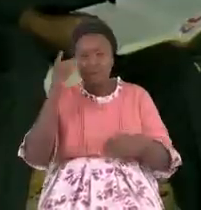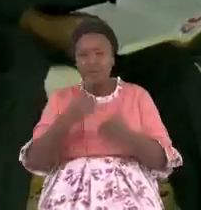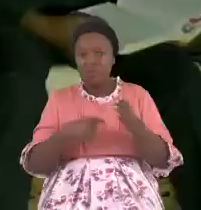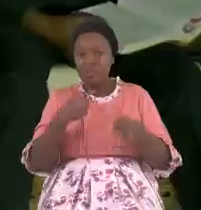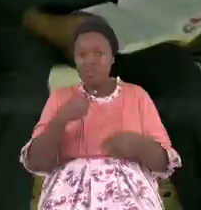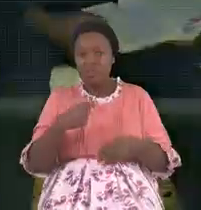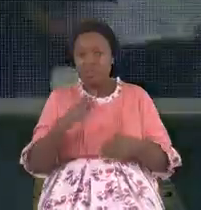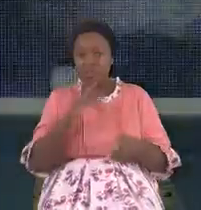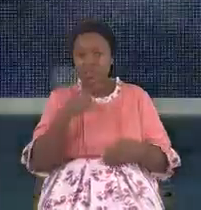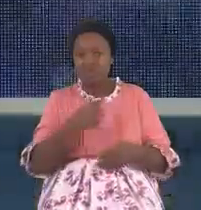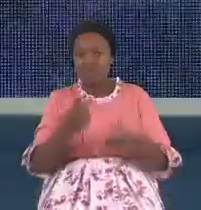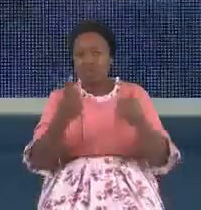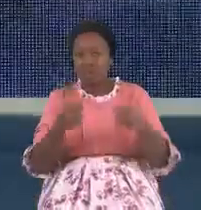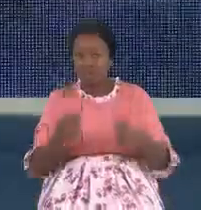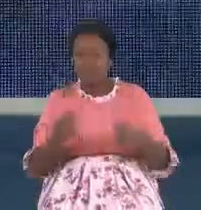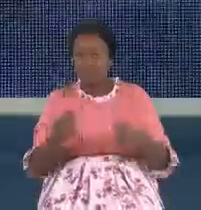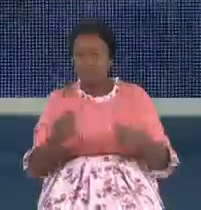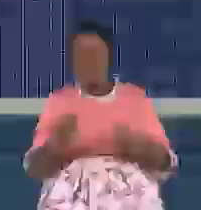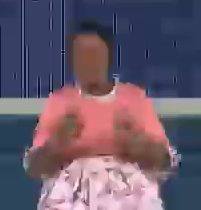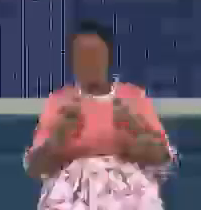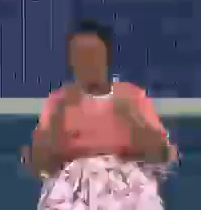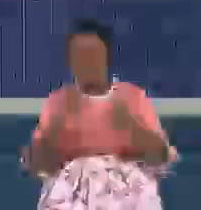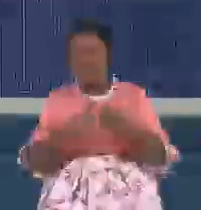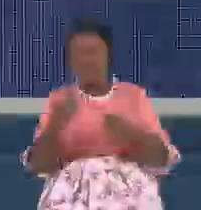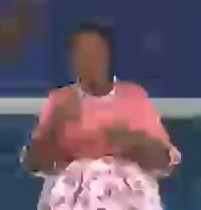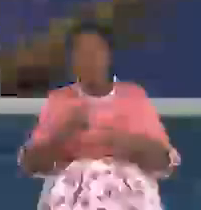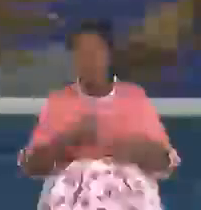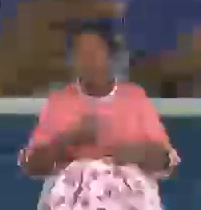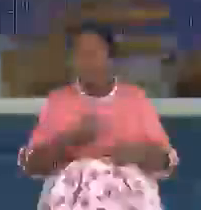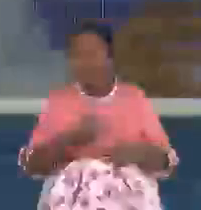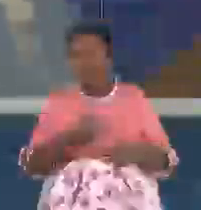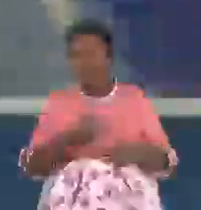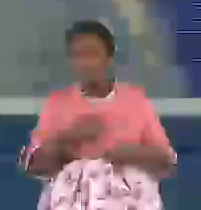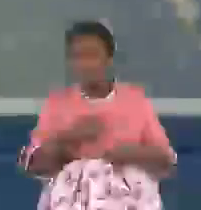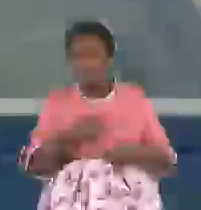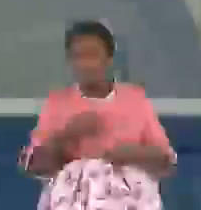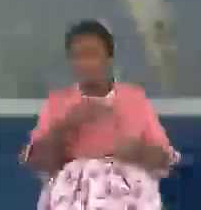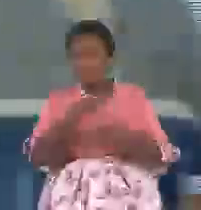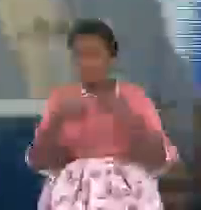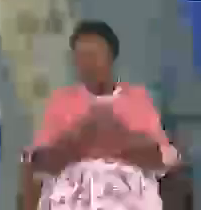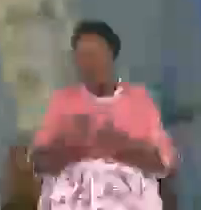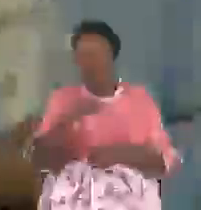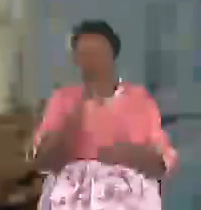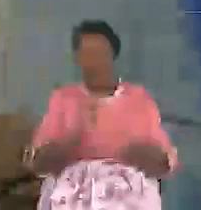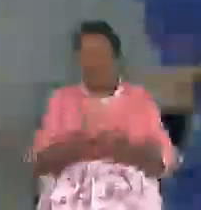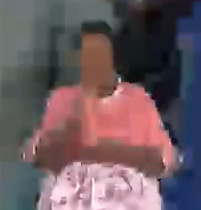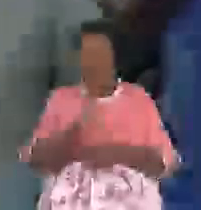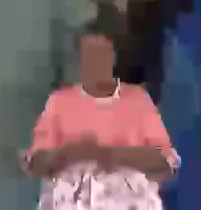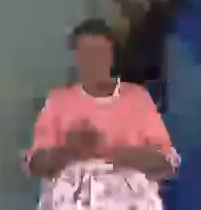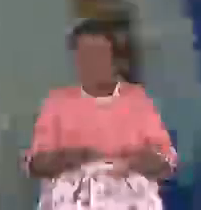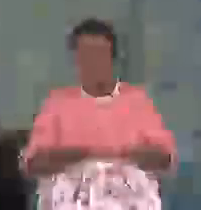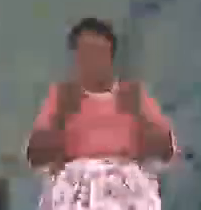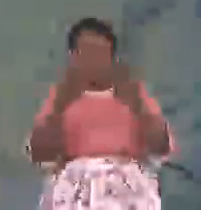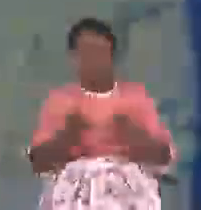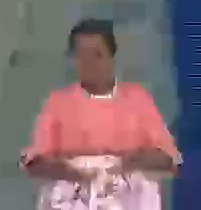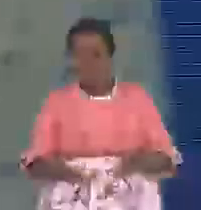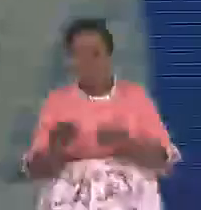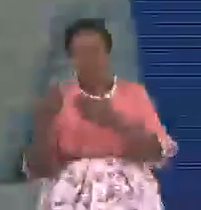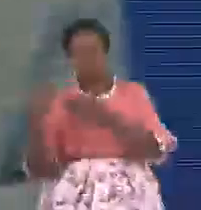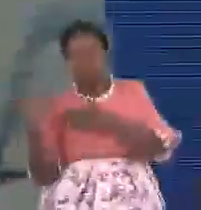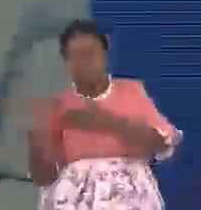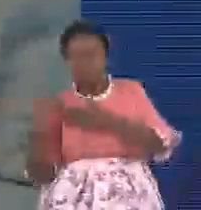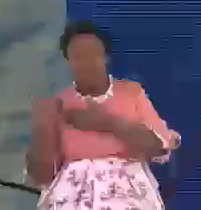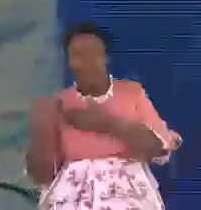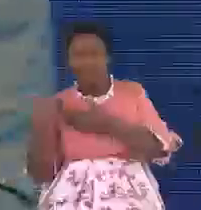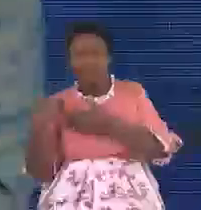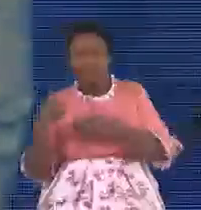come unto me all ye that are heavy living and then he said you'll